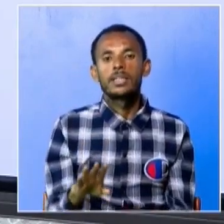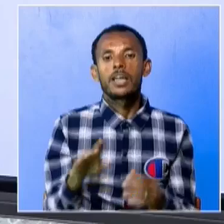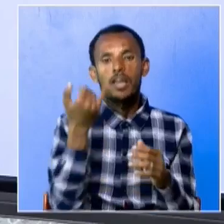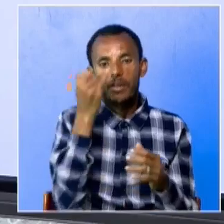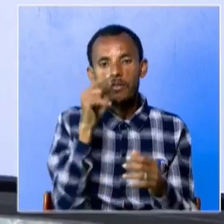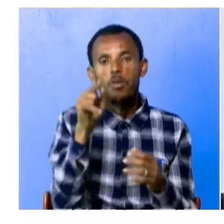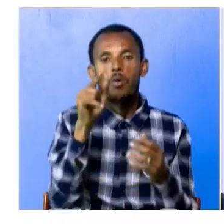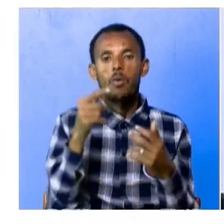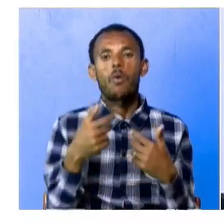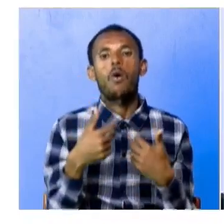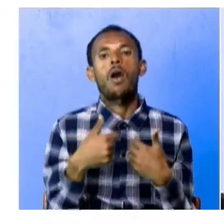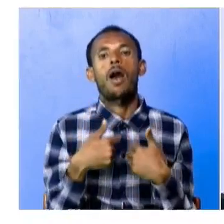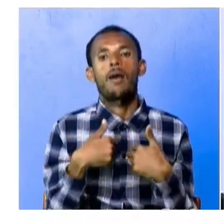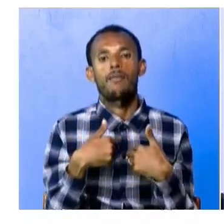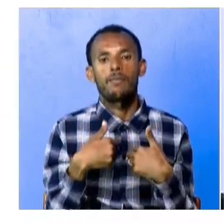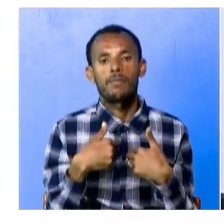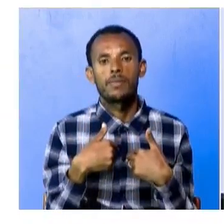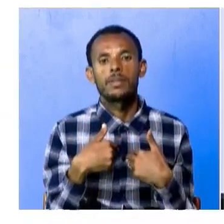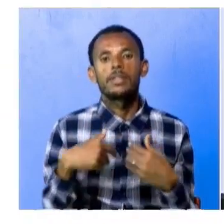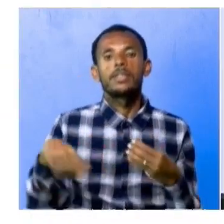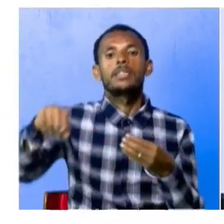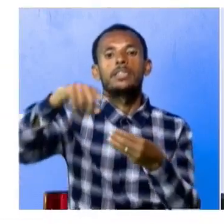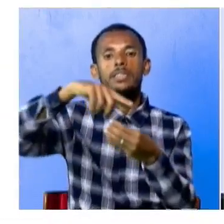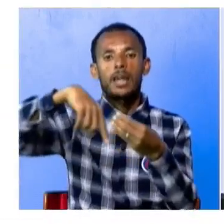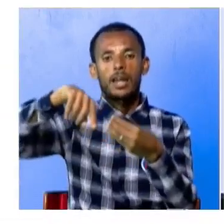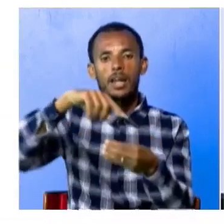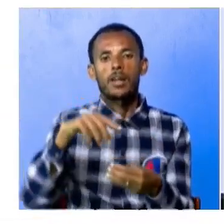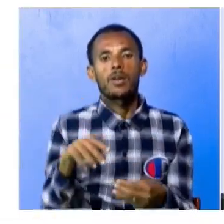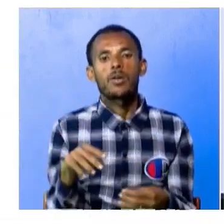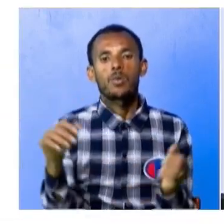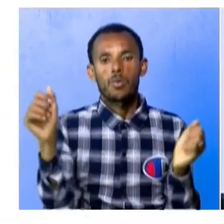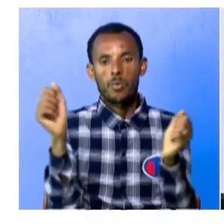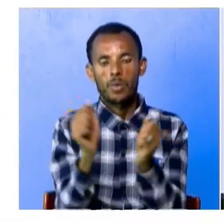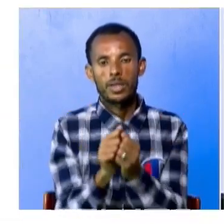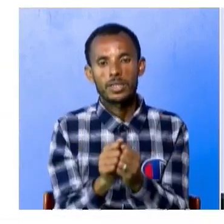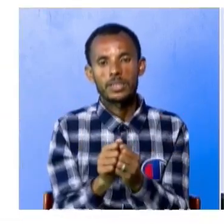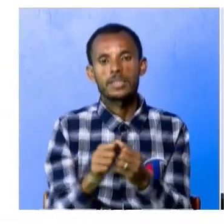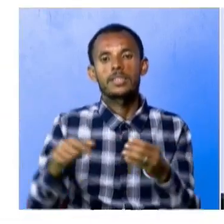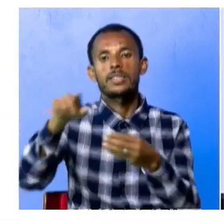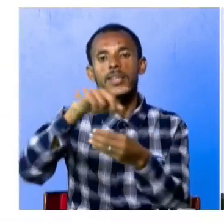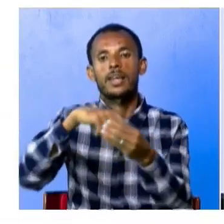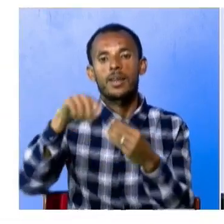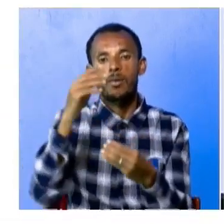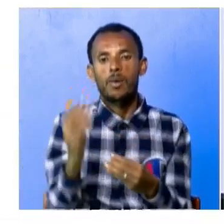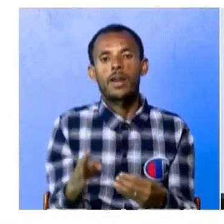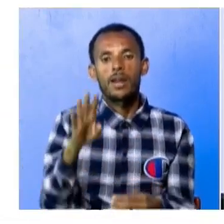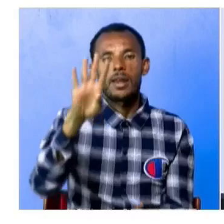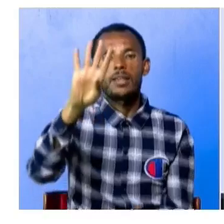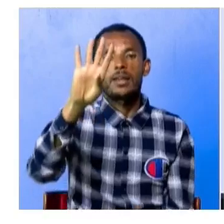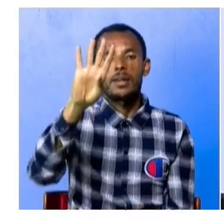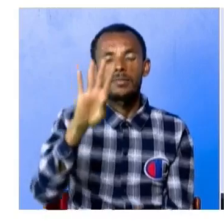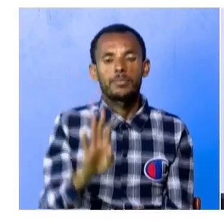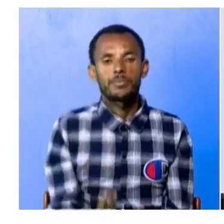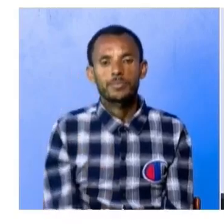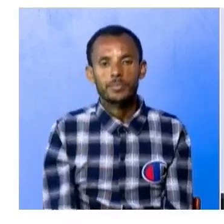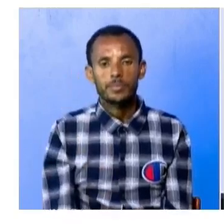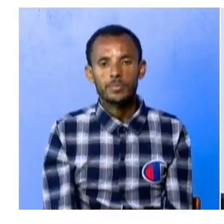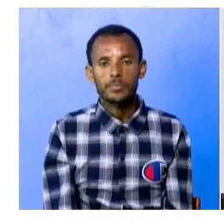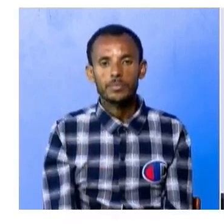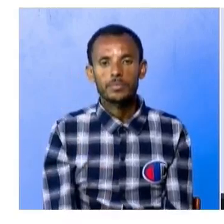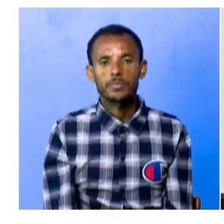you have a certain circle with a cyclic quadrilateral,